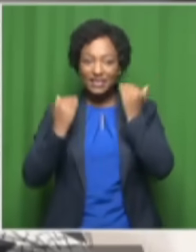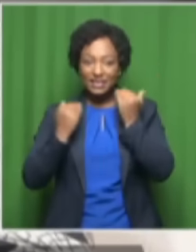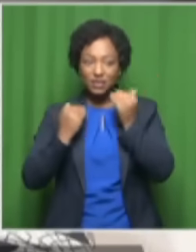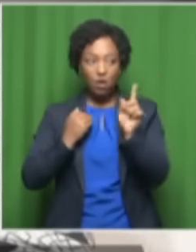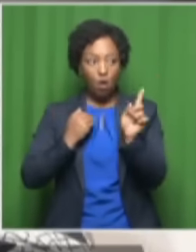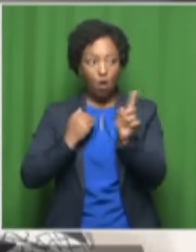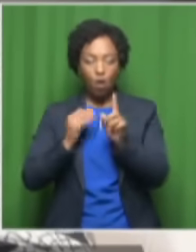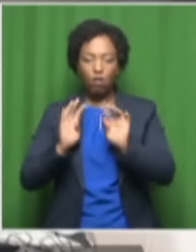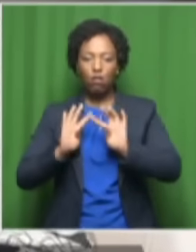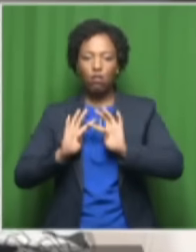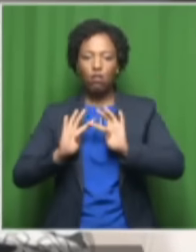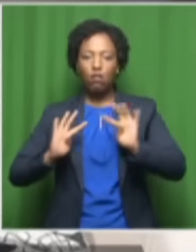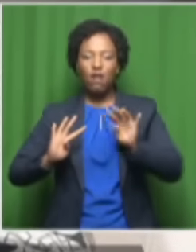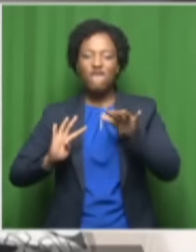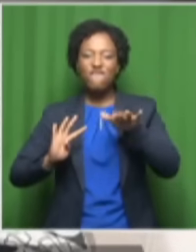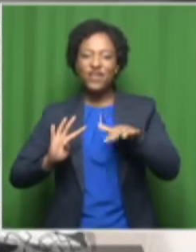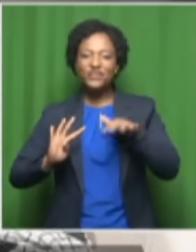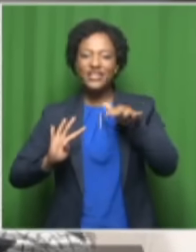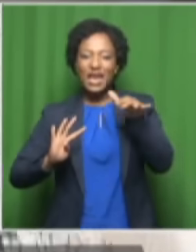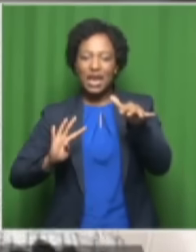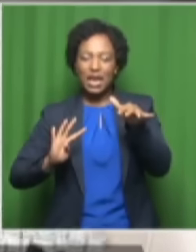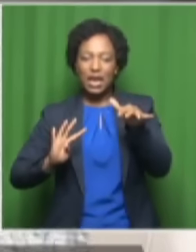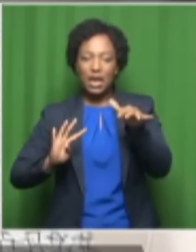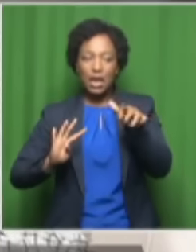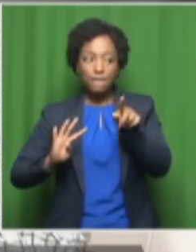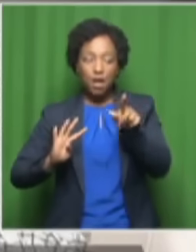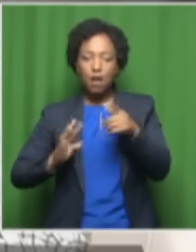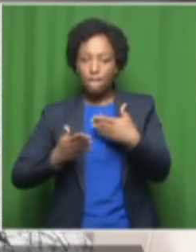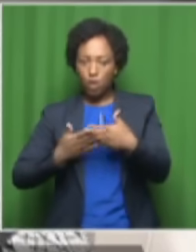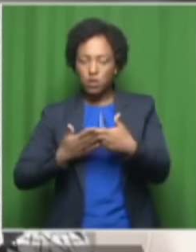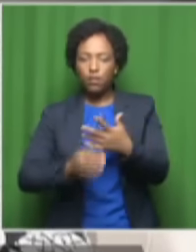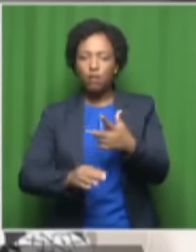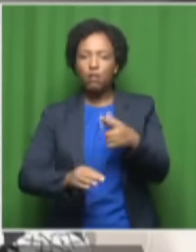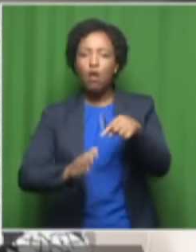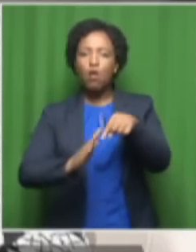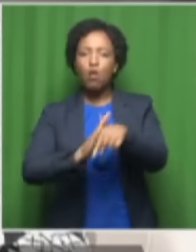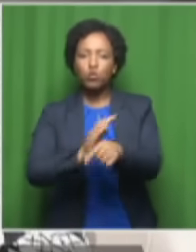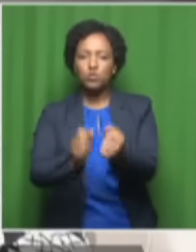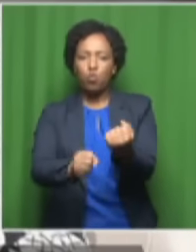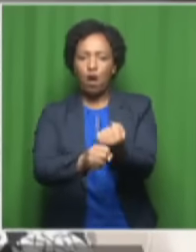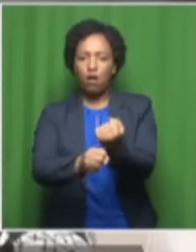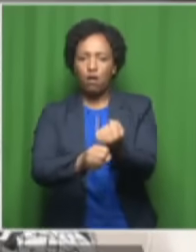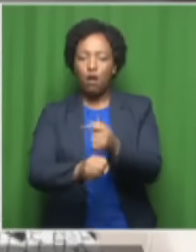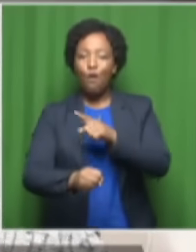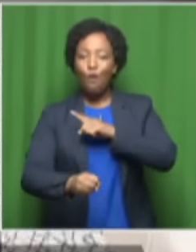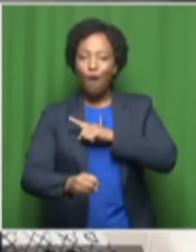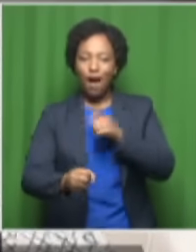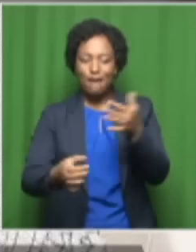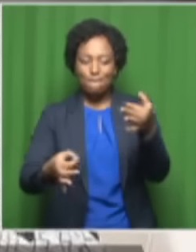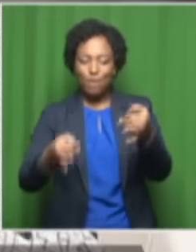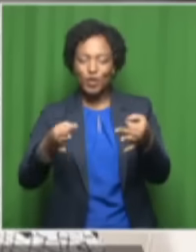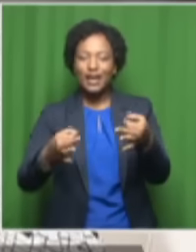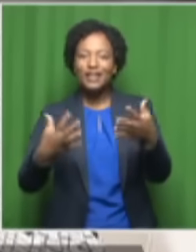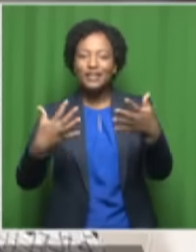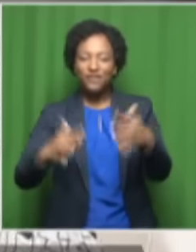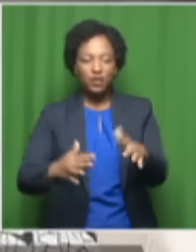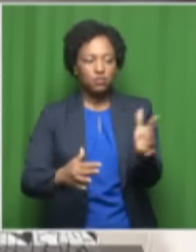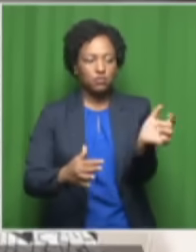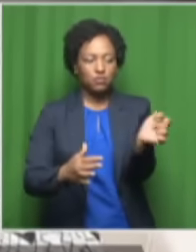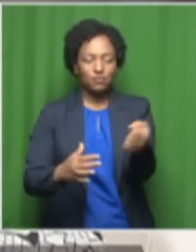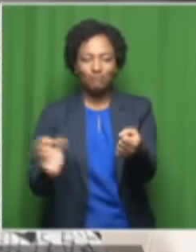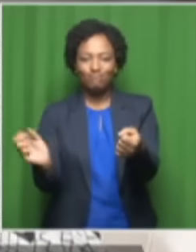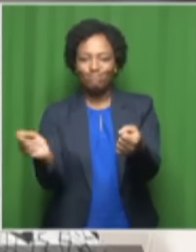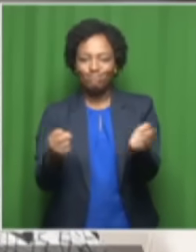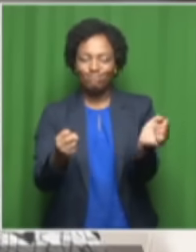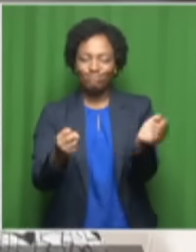all political appointees. Yeah. And I'm saying that they're going to try as best as they can, and there will